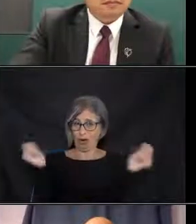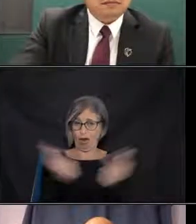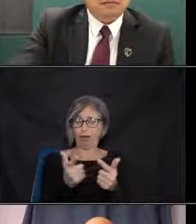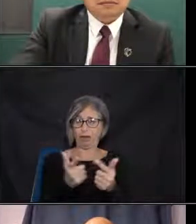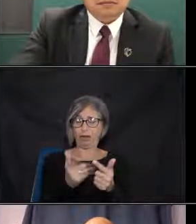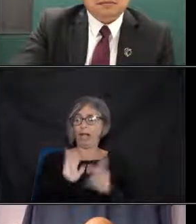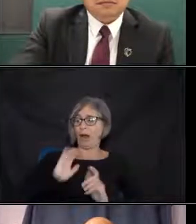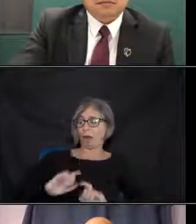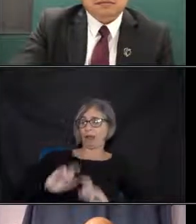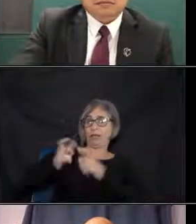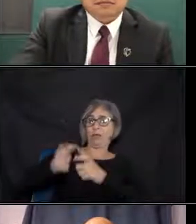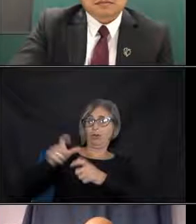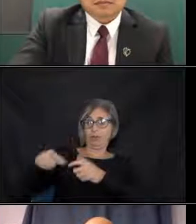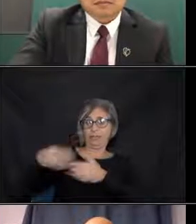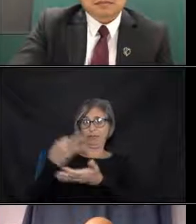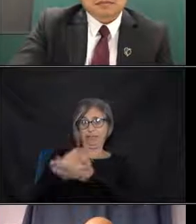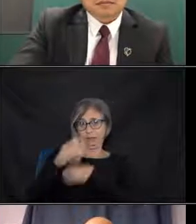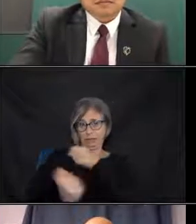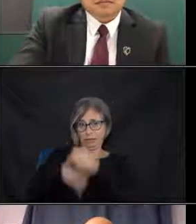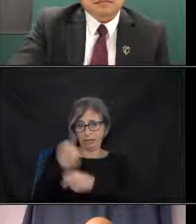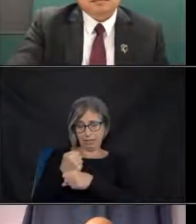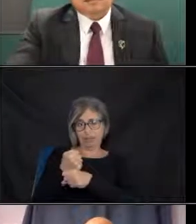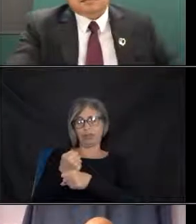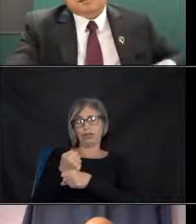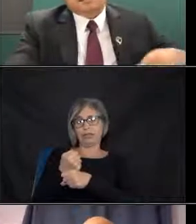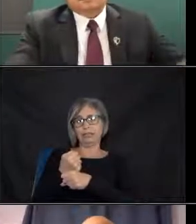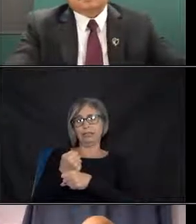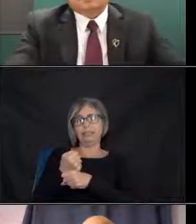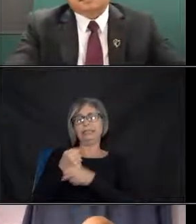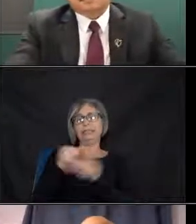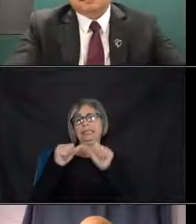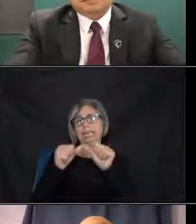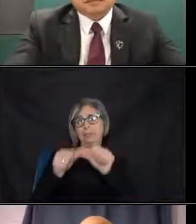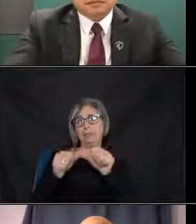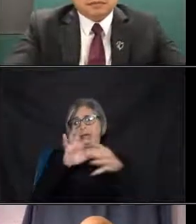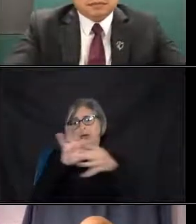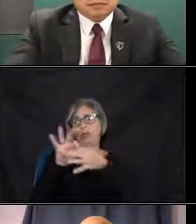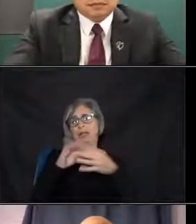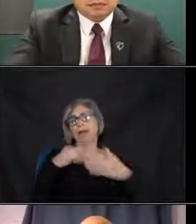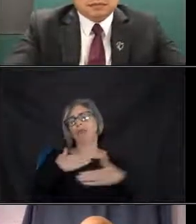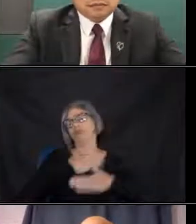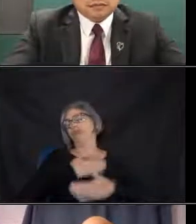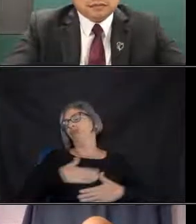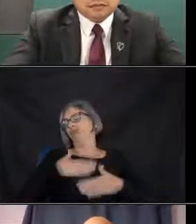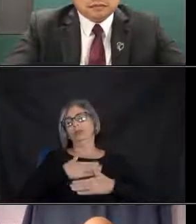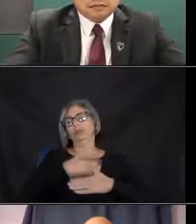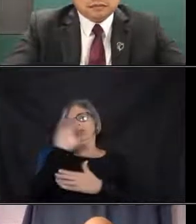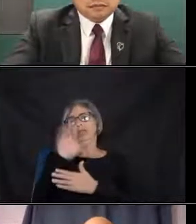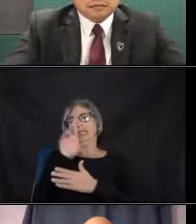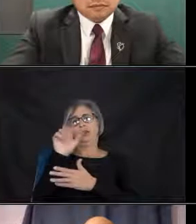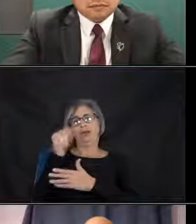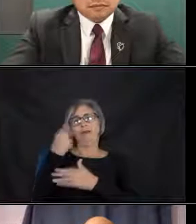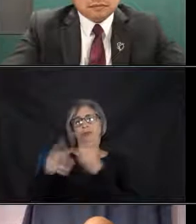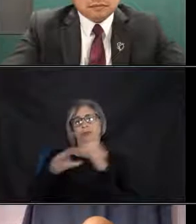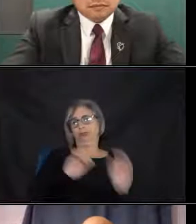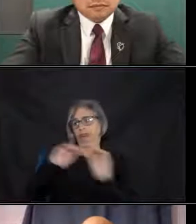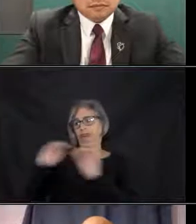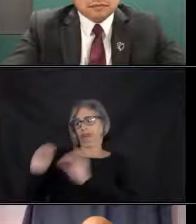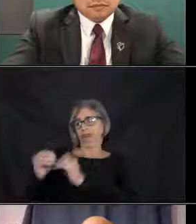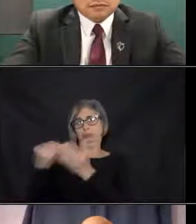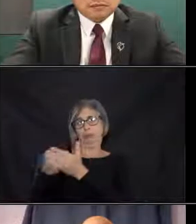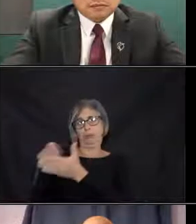contribution for this fiscal year. And as the sustainability coordinator, I'm very grateful to the CRA for allocating this budget